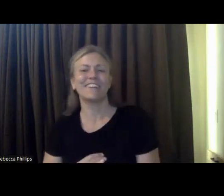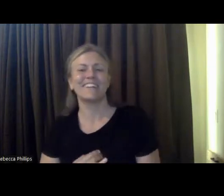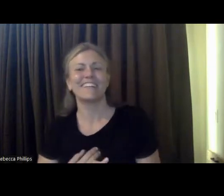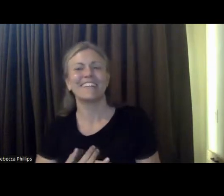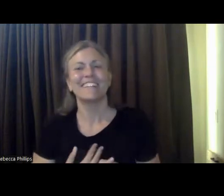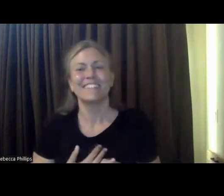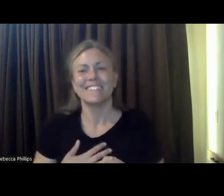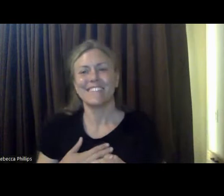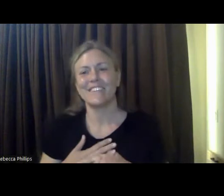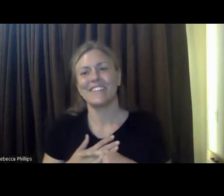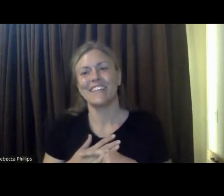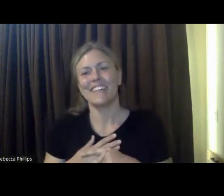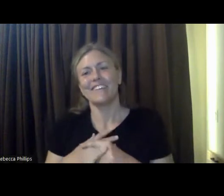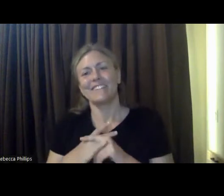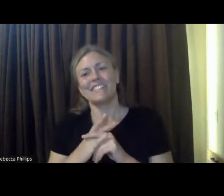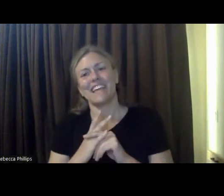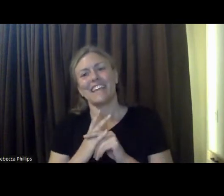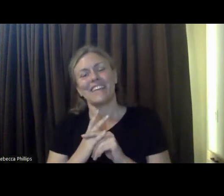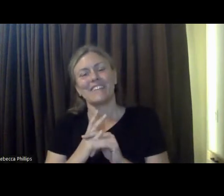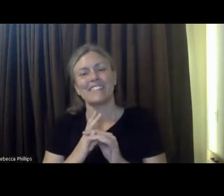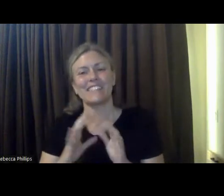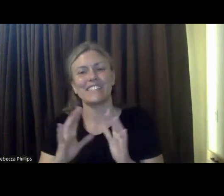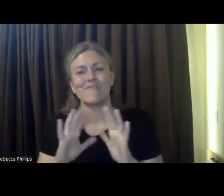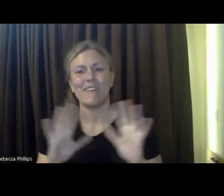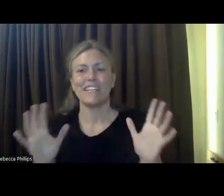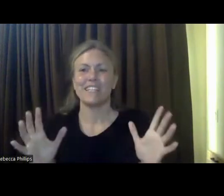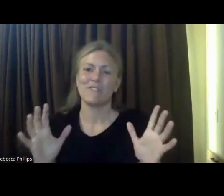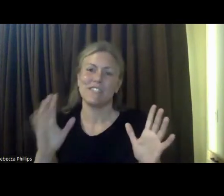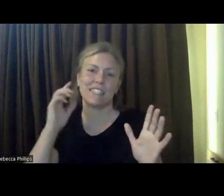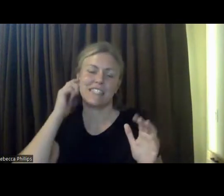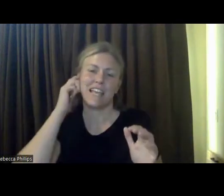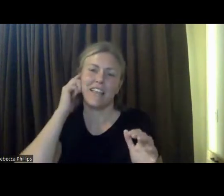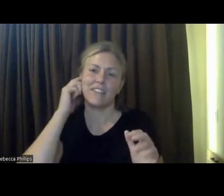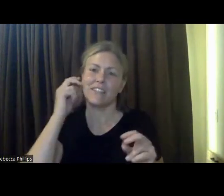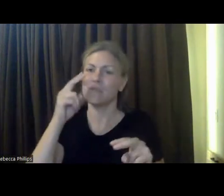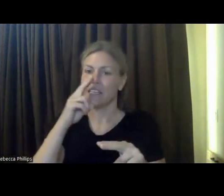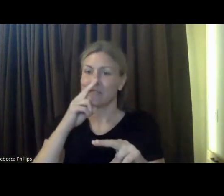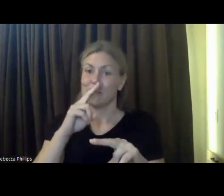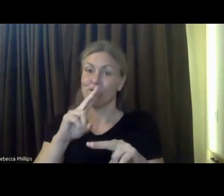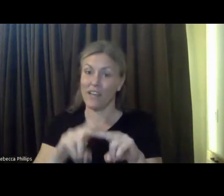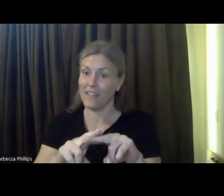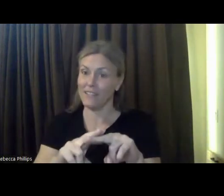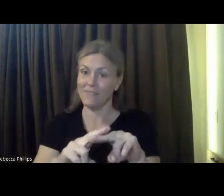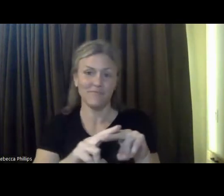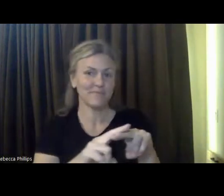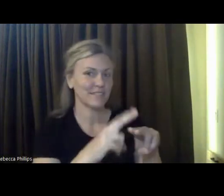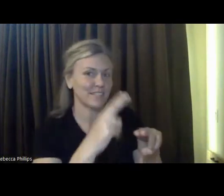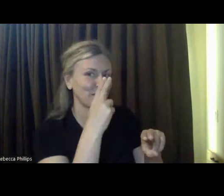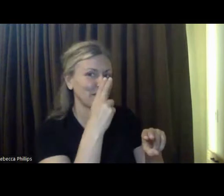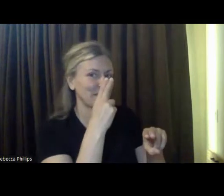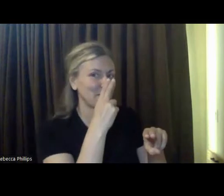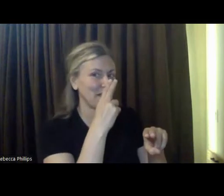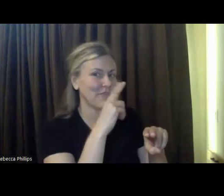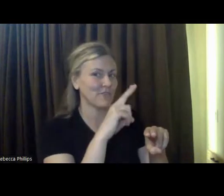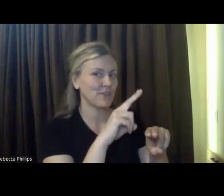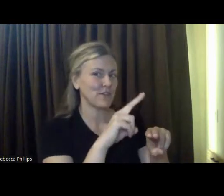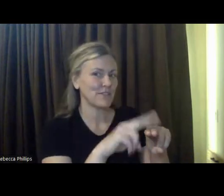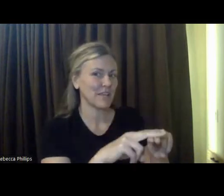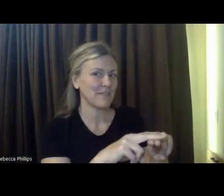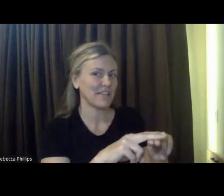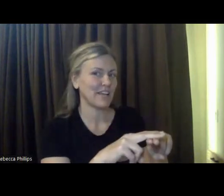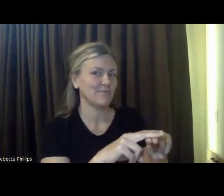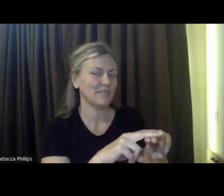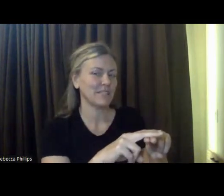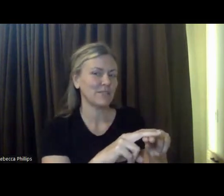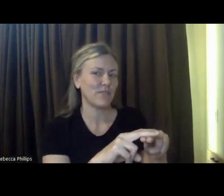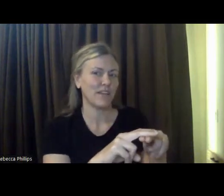so with sign language, there's many different reasons. I learned because it was fun. So fun is coming off your nose,